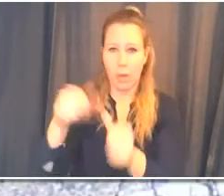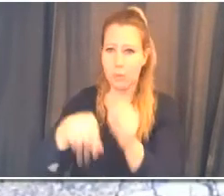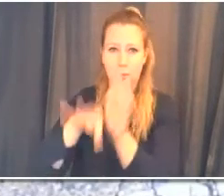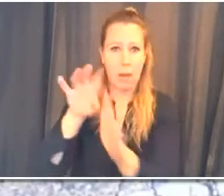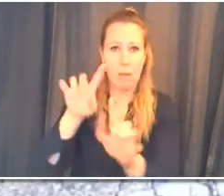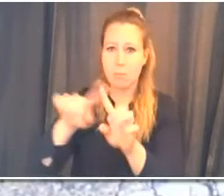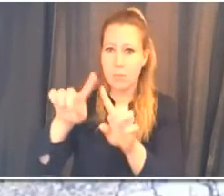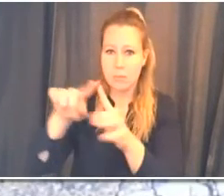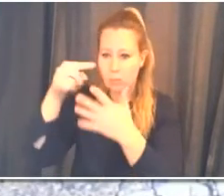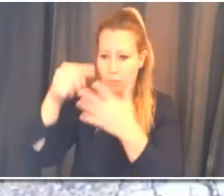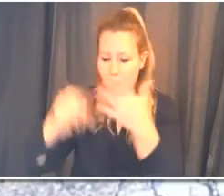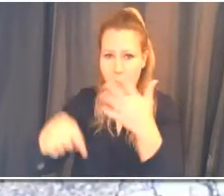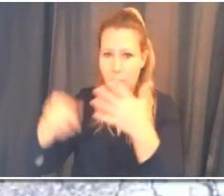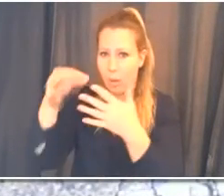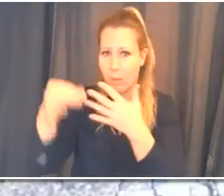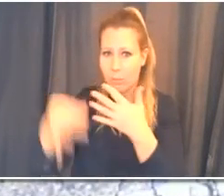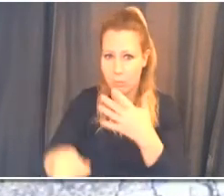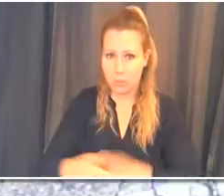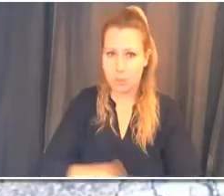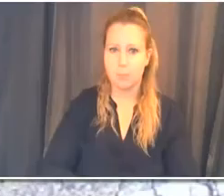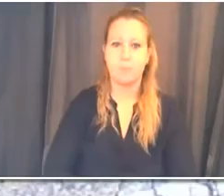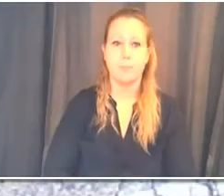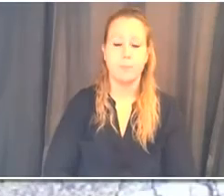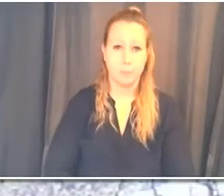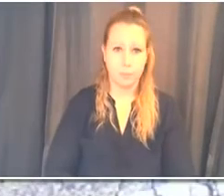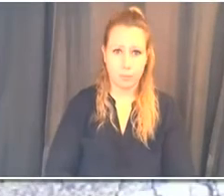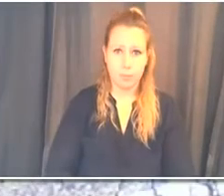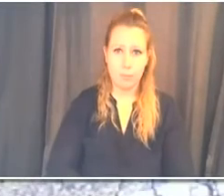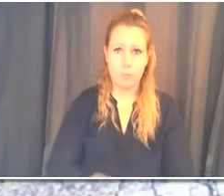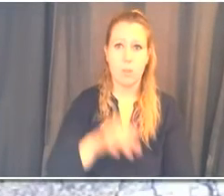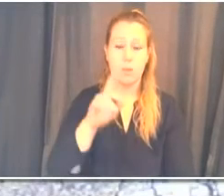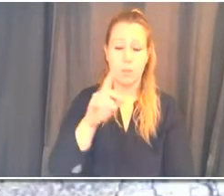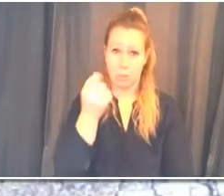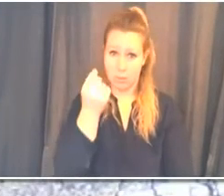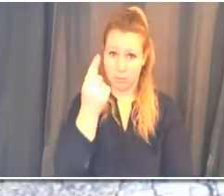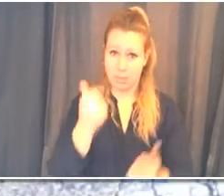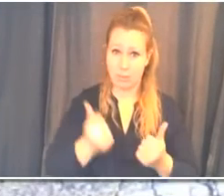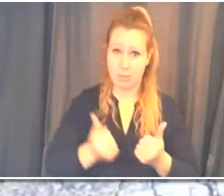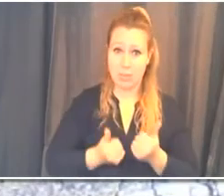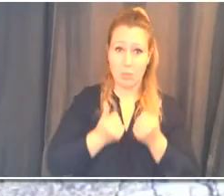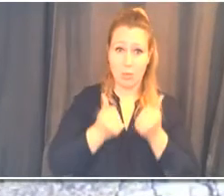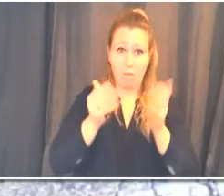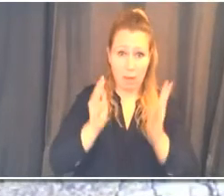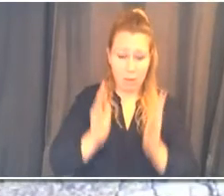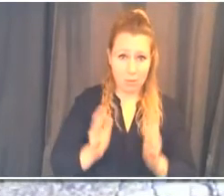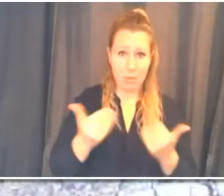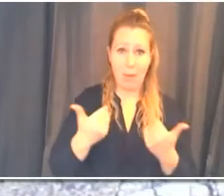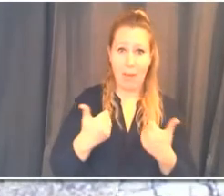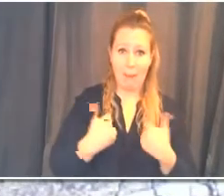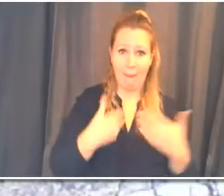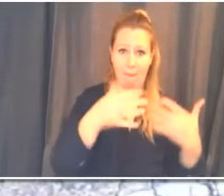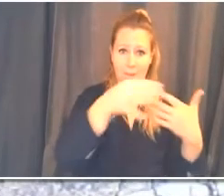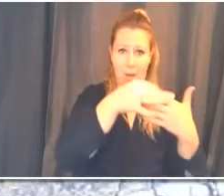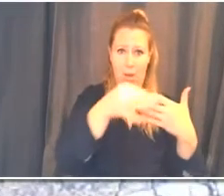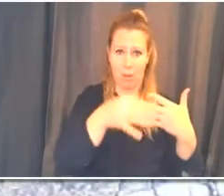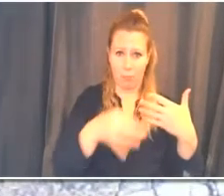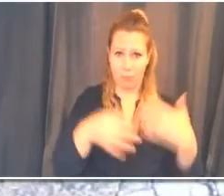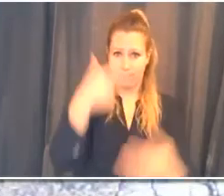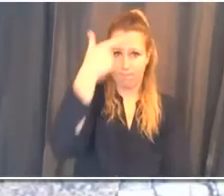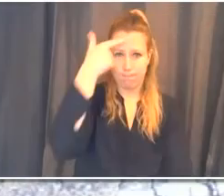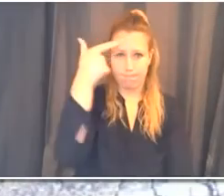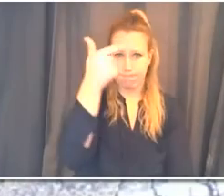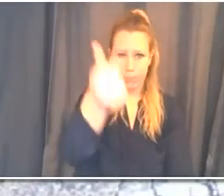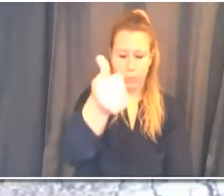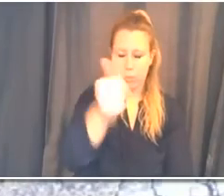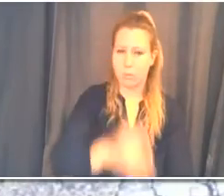yes it is more challenging during covid and we understand that and the importance of getting the messaging out is truly truly important and